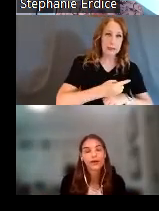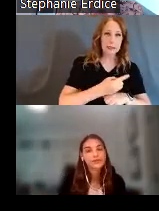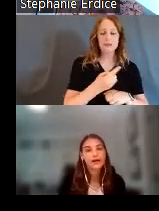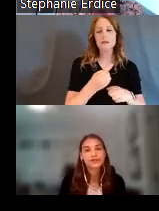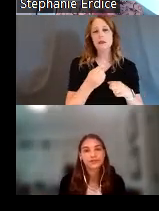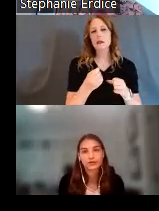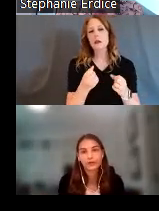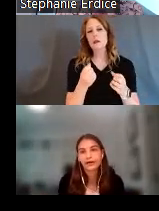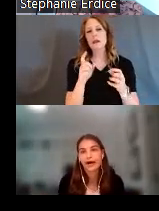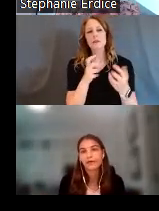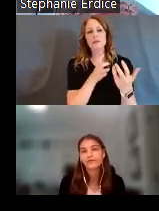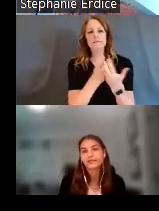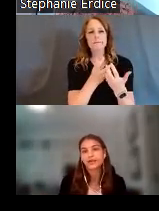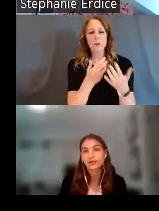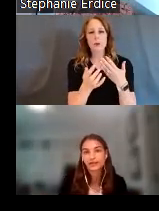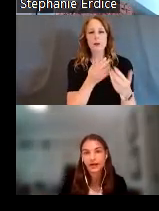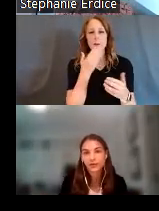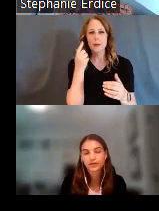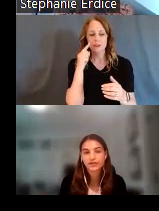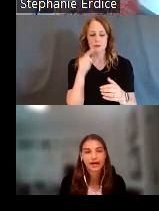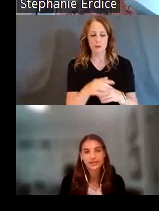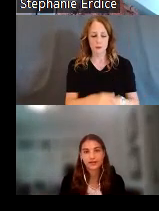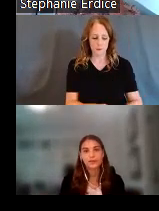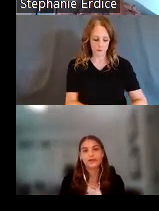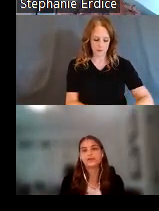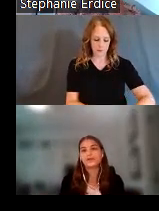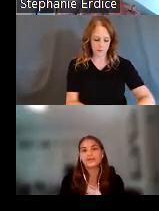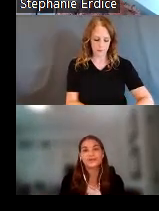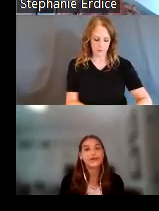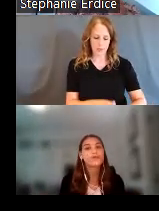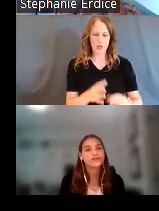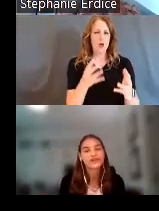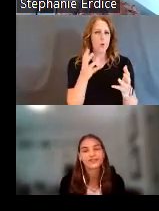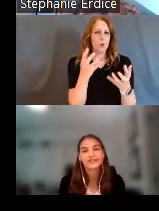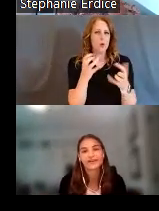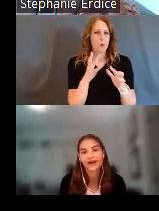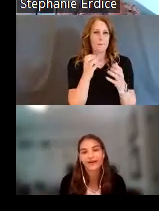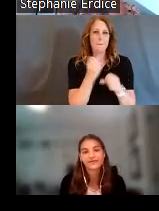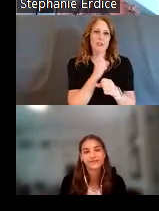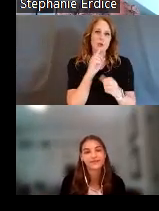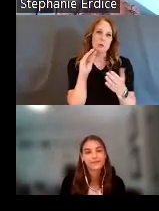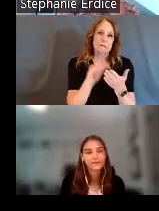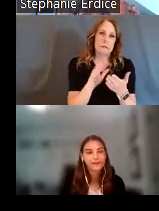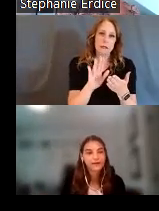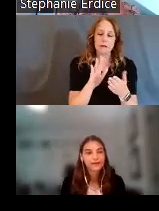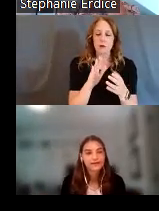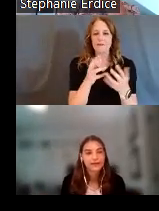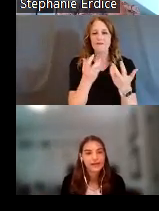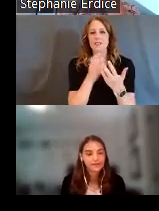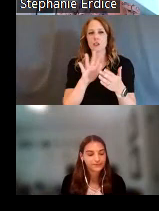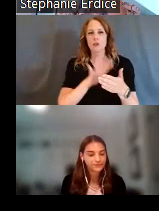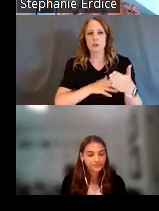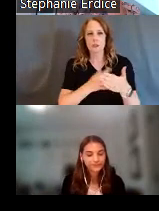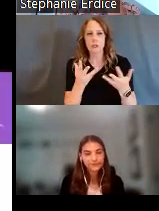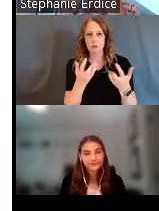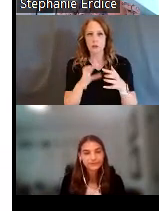about what works best for you and how it fits into your schedule. Because the last thing that we want to do is create more stress in our lives.